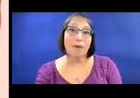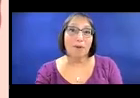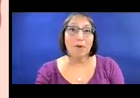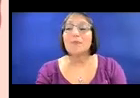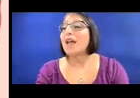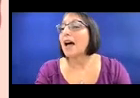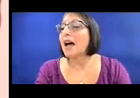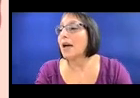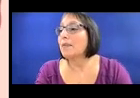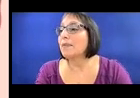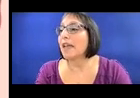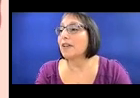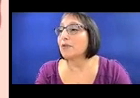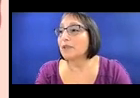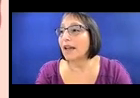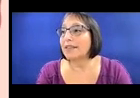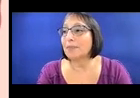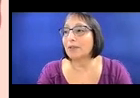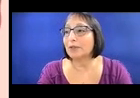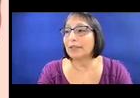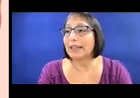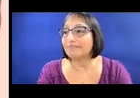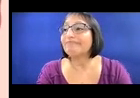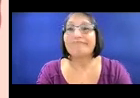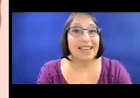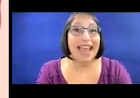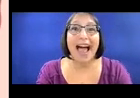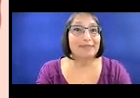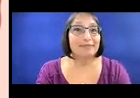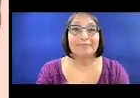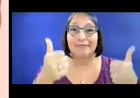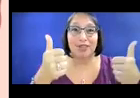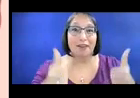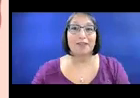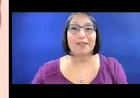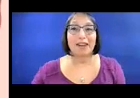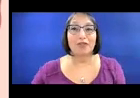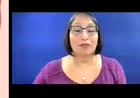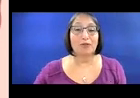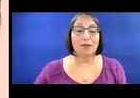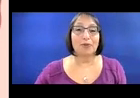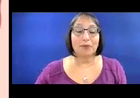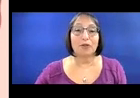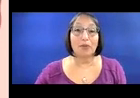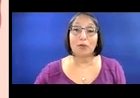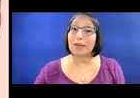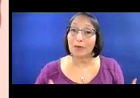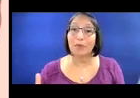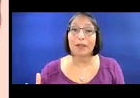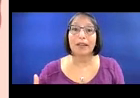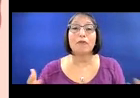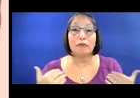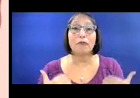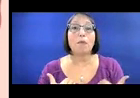I forgot about Miro, and Google Slides, absolutely. Yeah, shout out to K-12 instructors. So, thank you so much, because